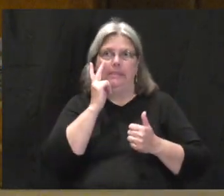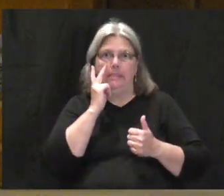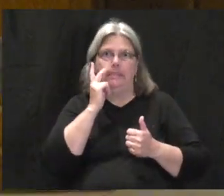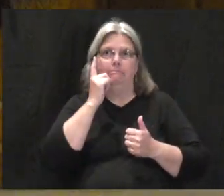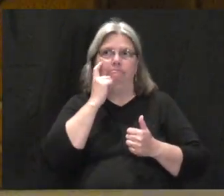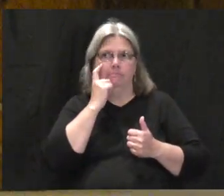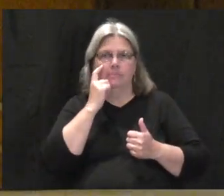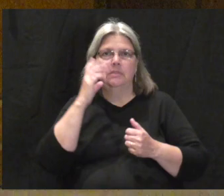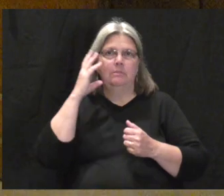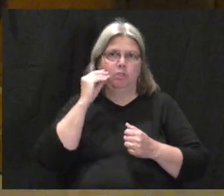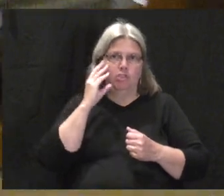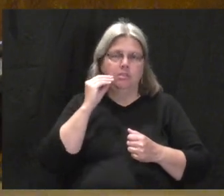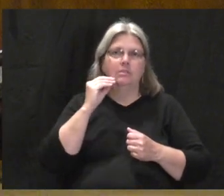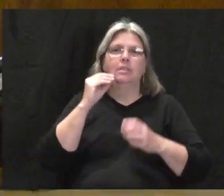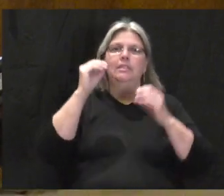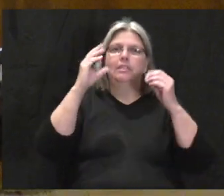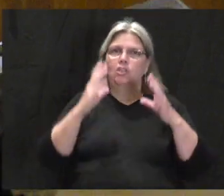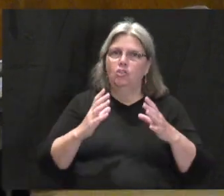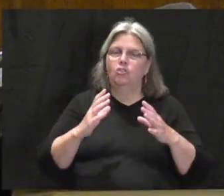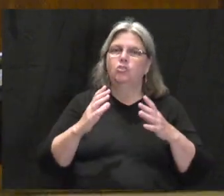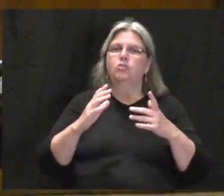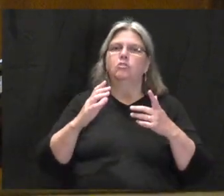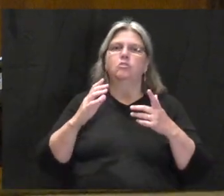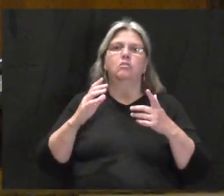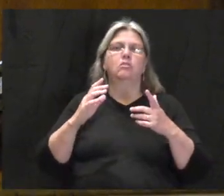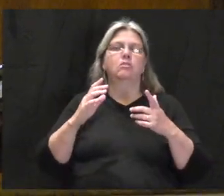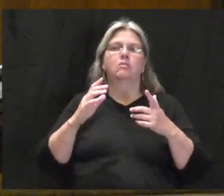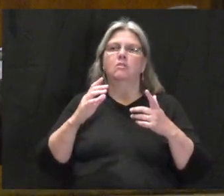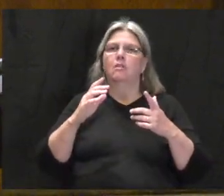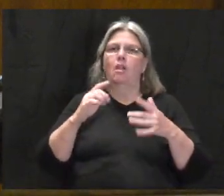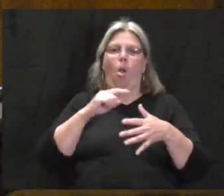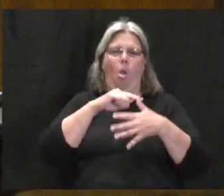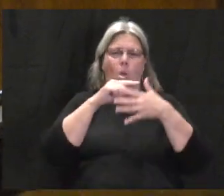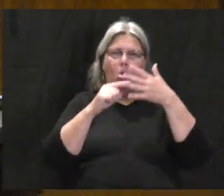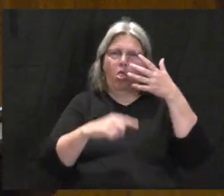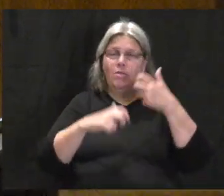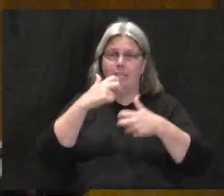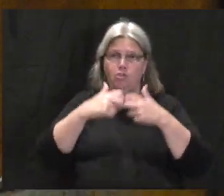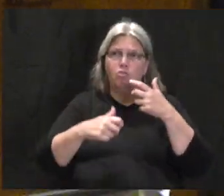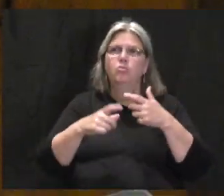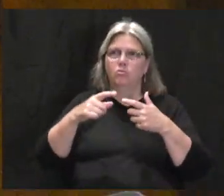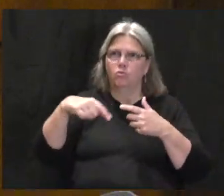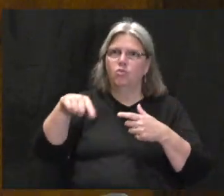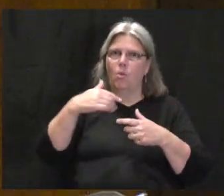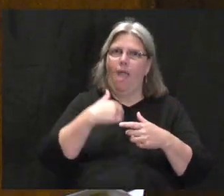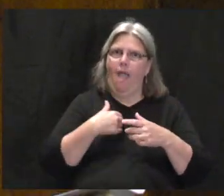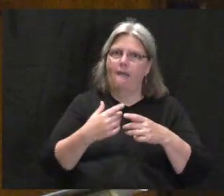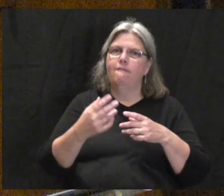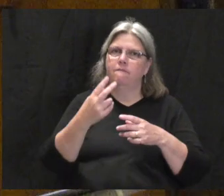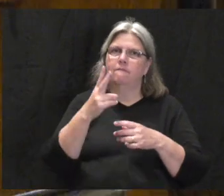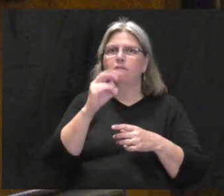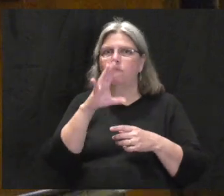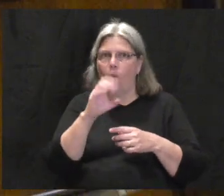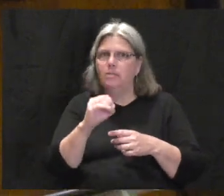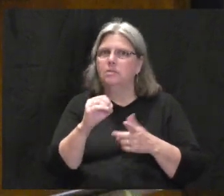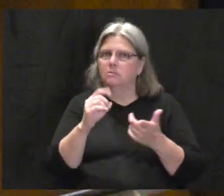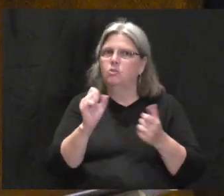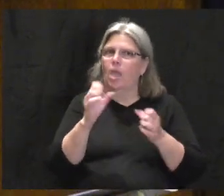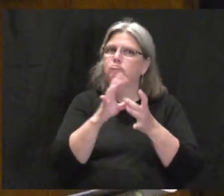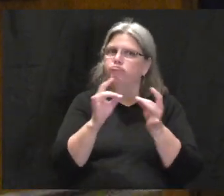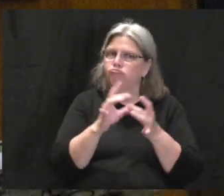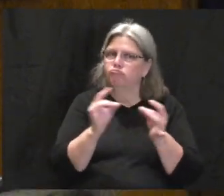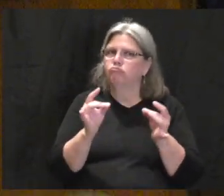teachers, everybody that's involved with these issues have a say-so. And all of these voices are valuable.